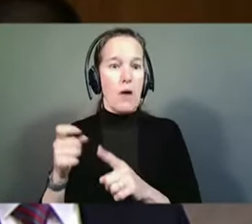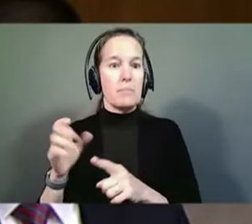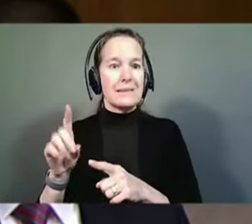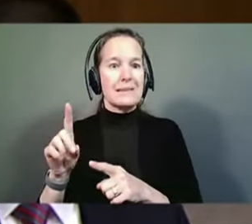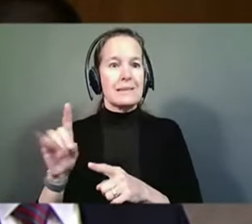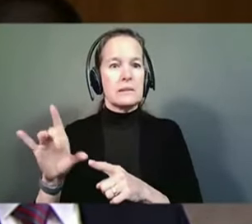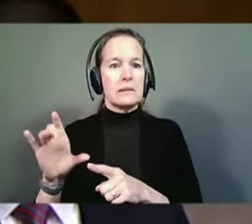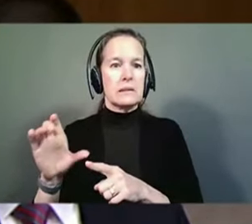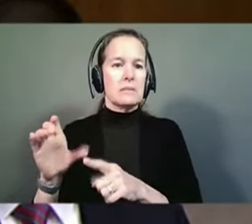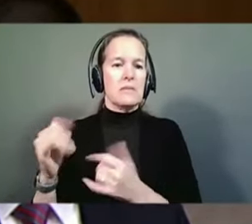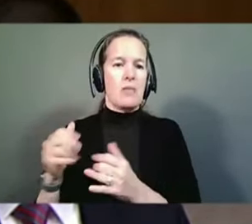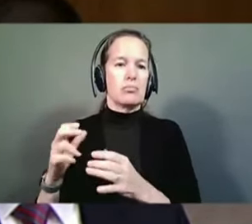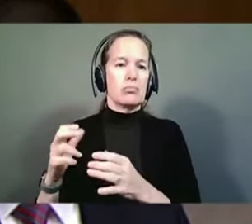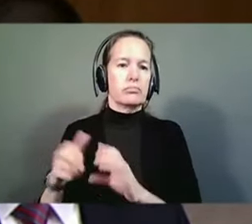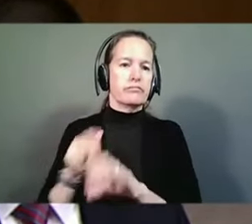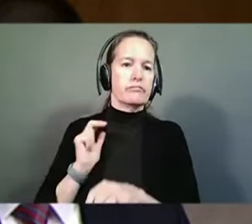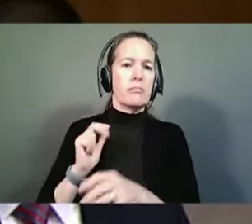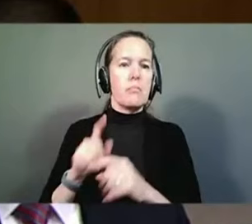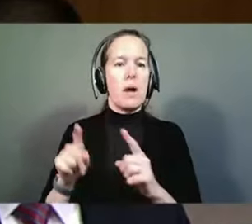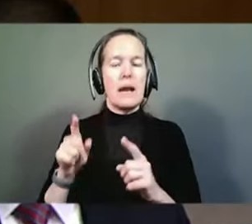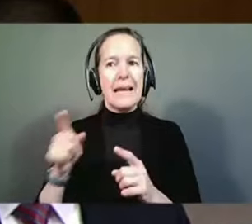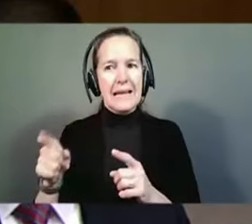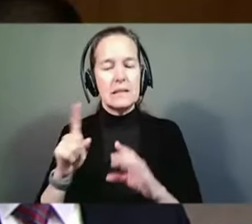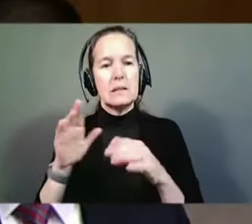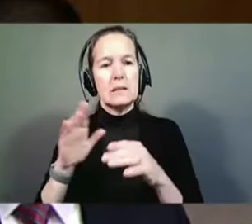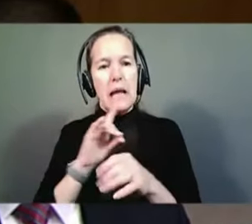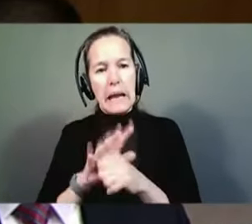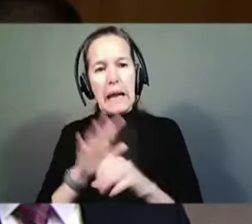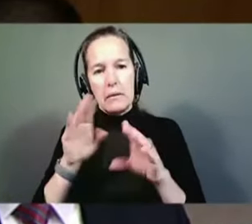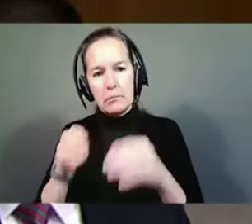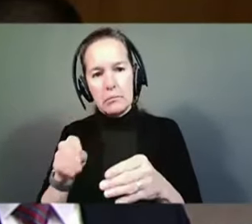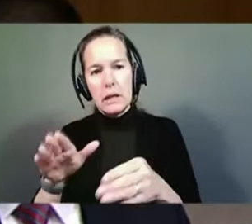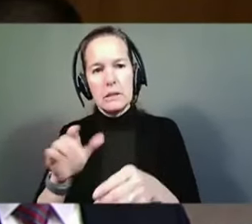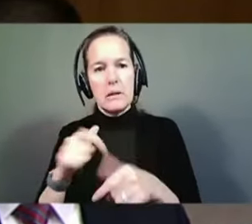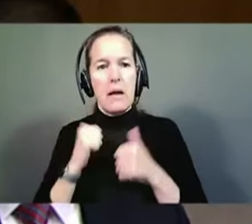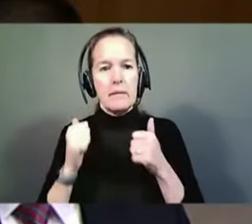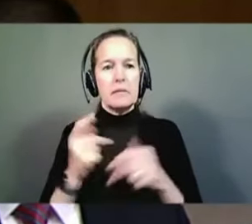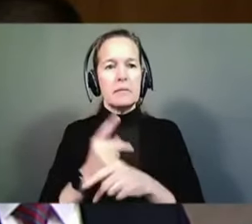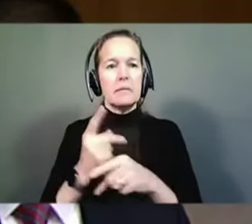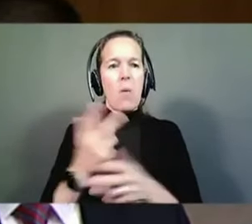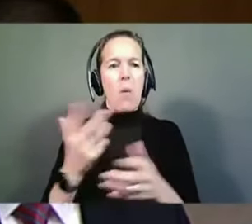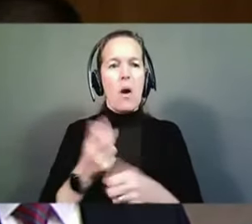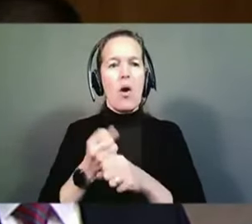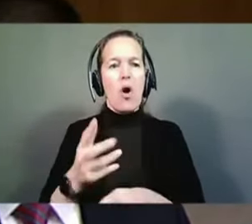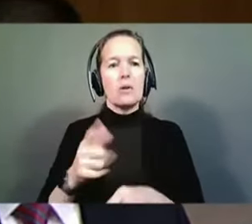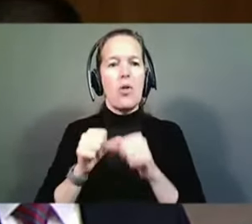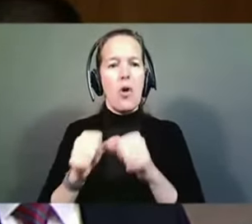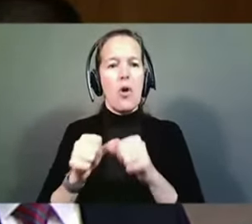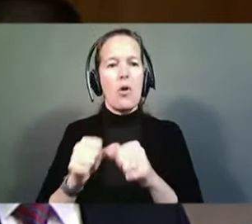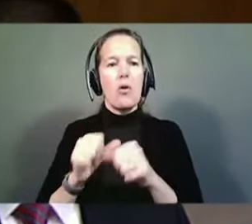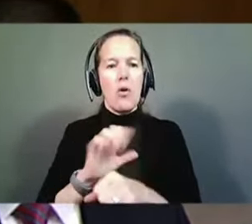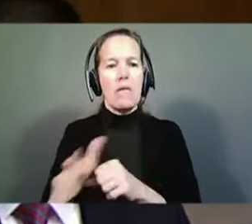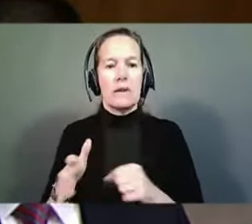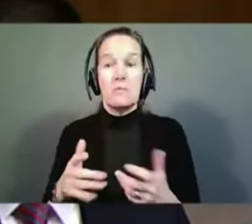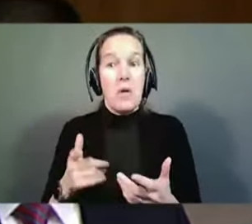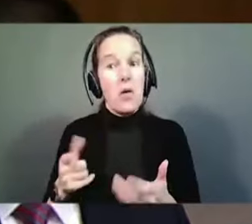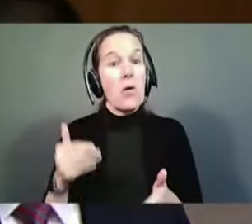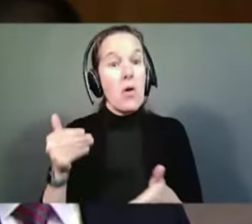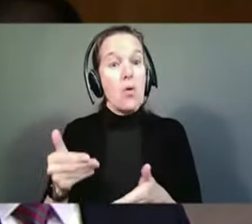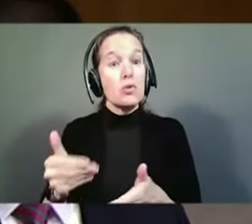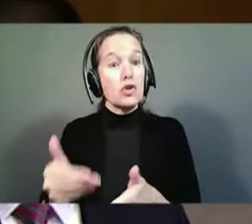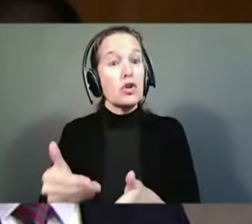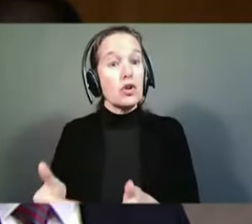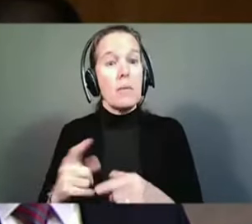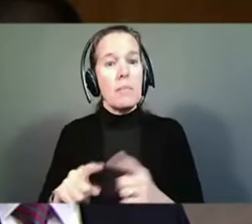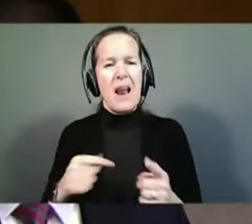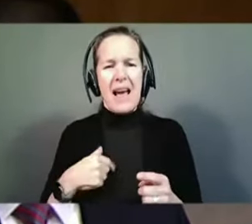dedicated his life now to figure out what's causing long COVID. I think they're getting closer, but I couldn't be more disappointed in what is coming out of